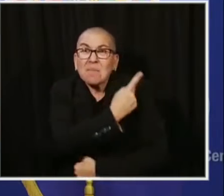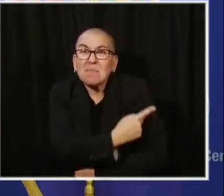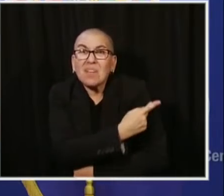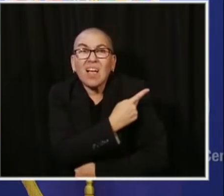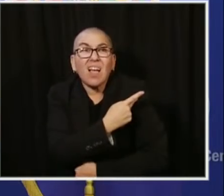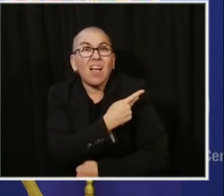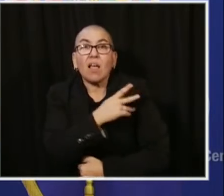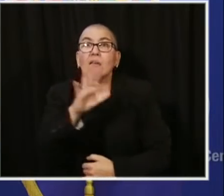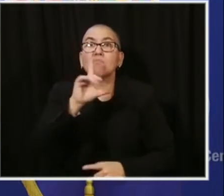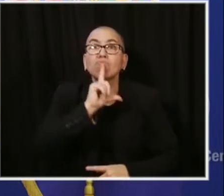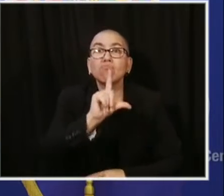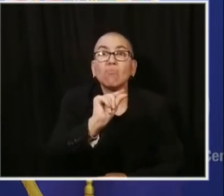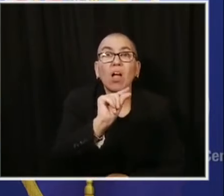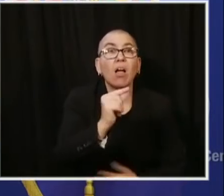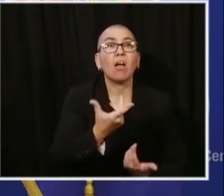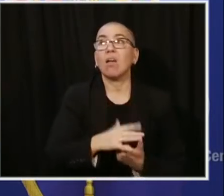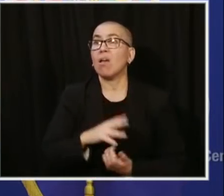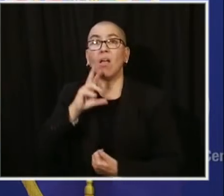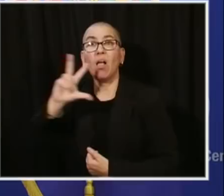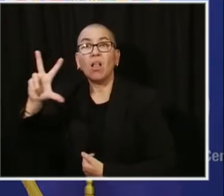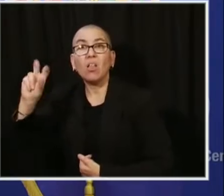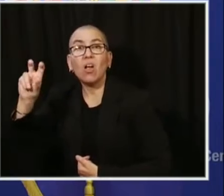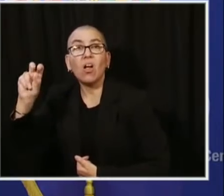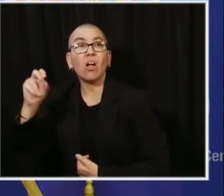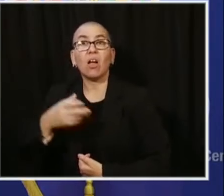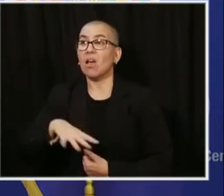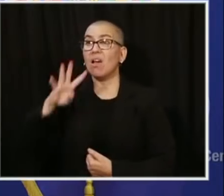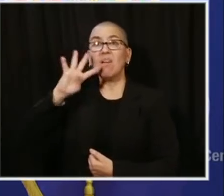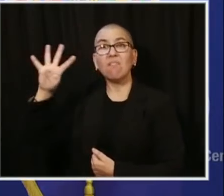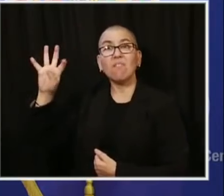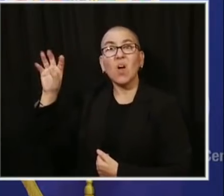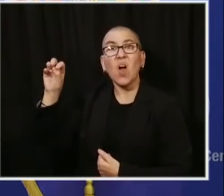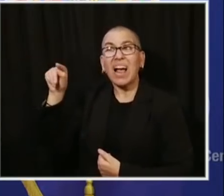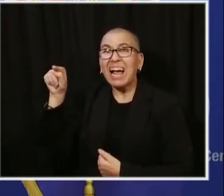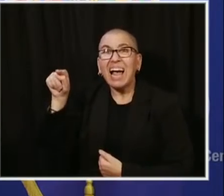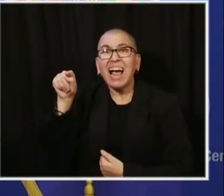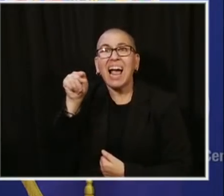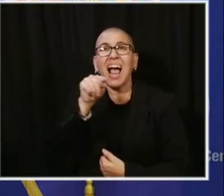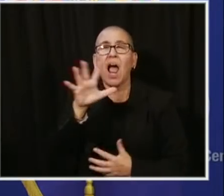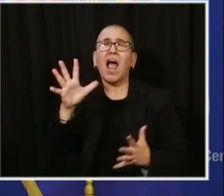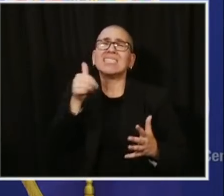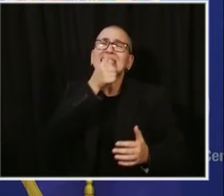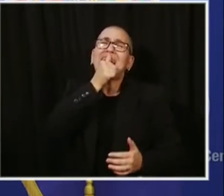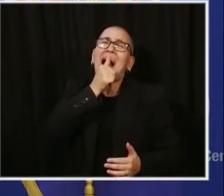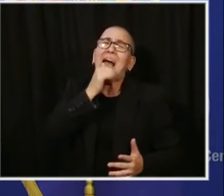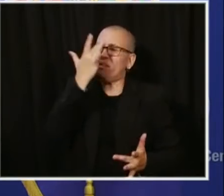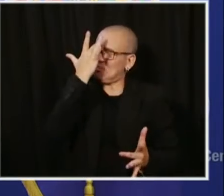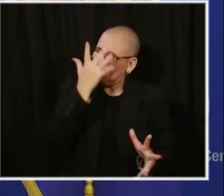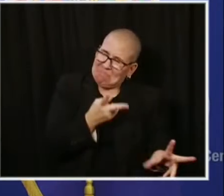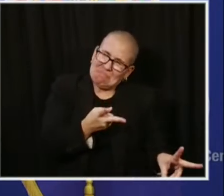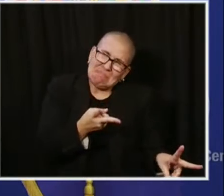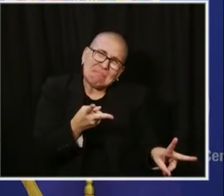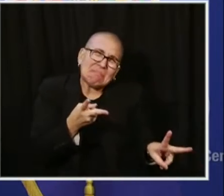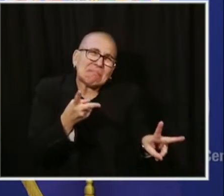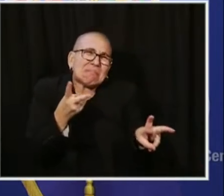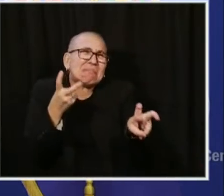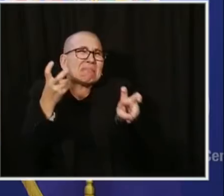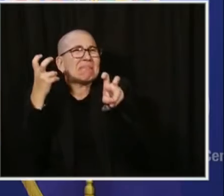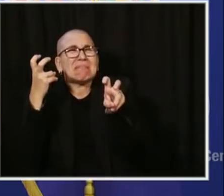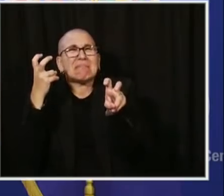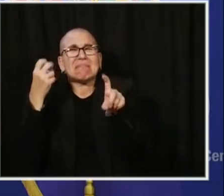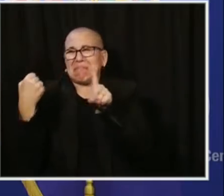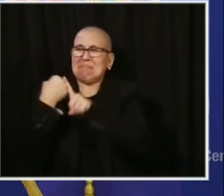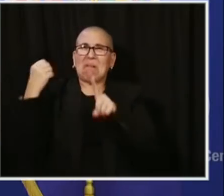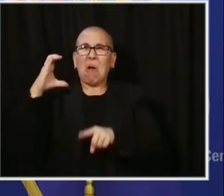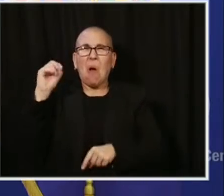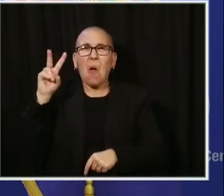20s, 30s, 40s, and we're seeing them suffer severe illness due to COVID. What we're also seeing is how,